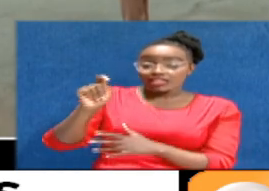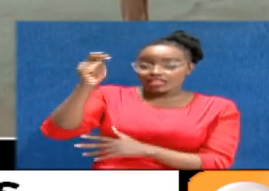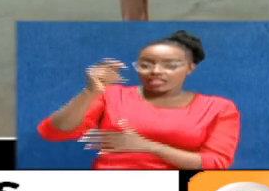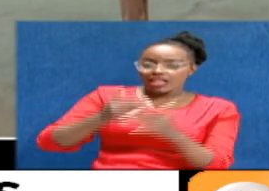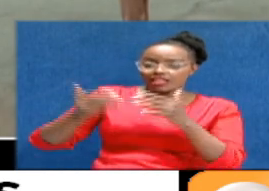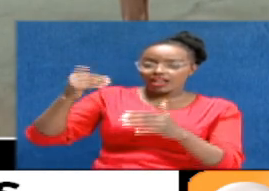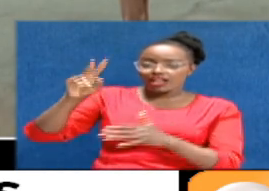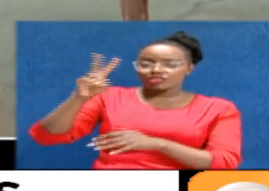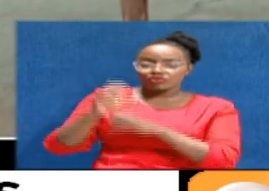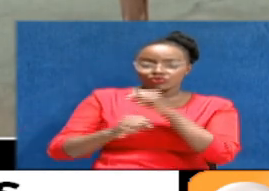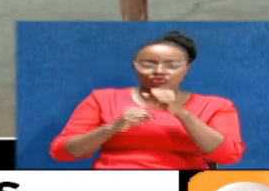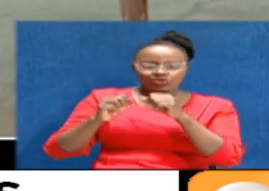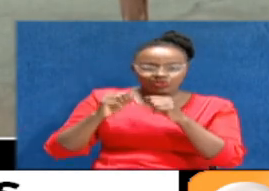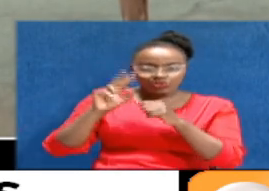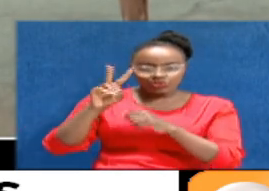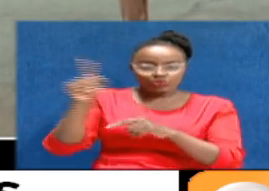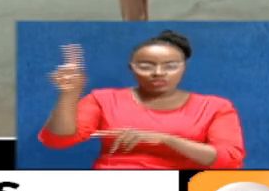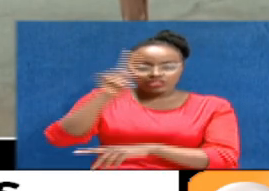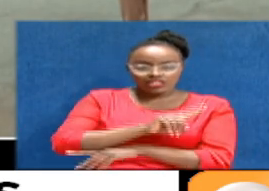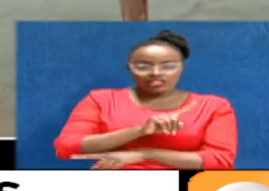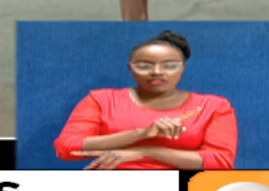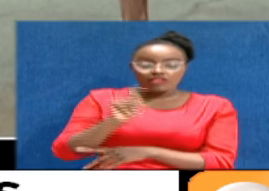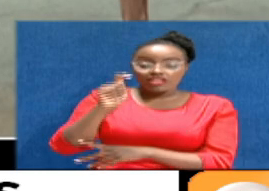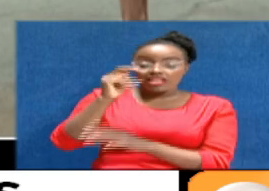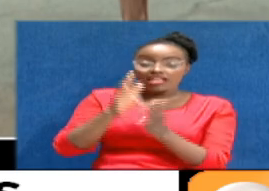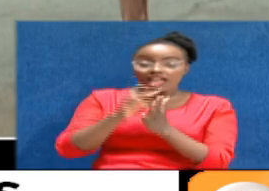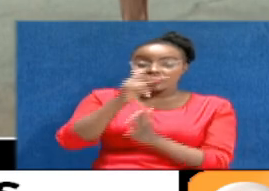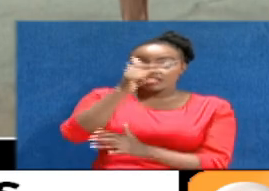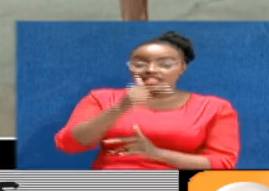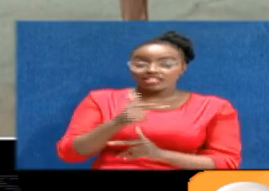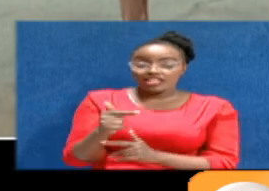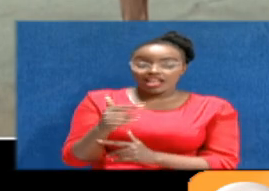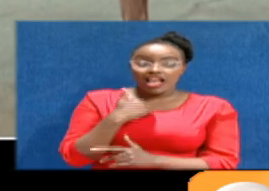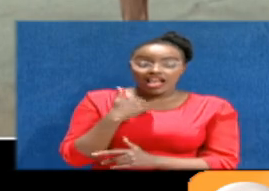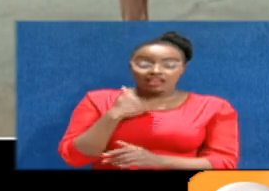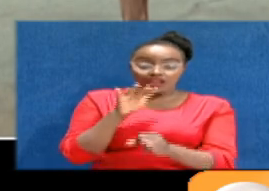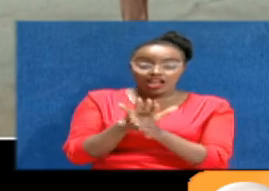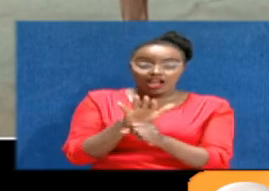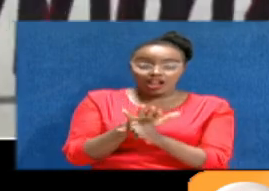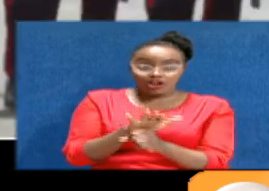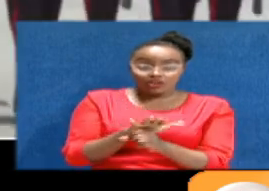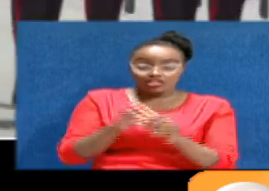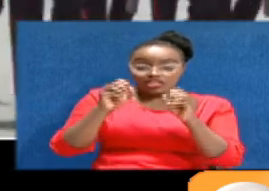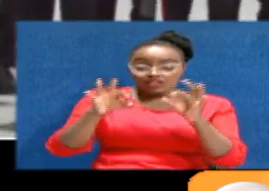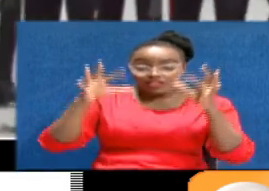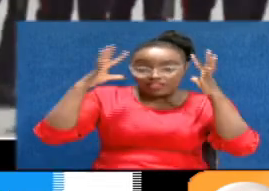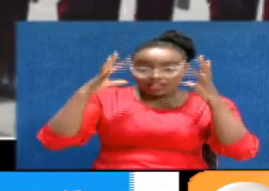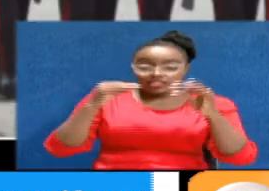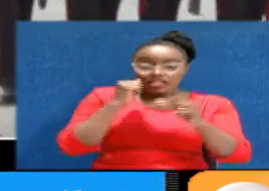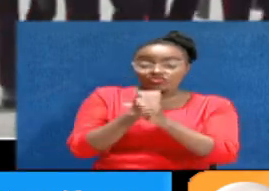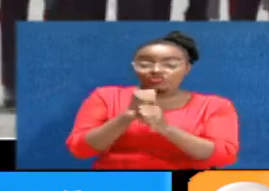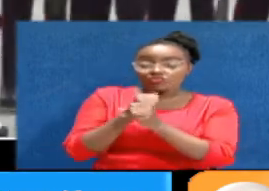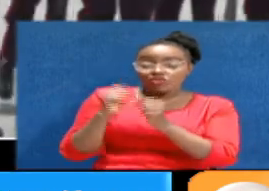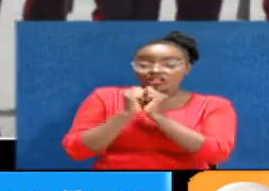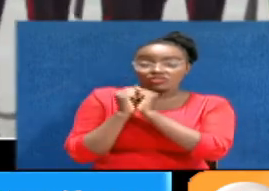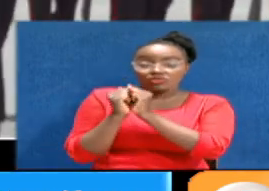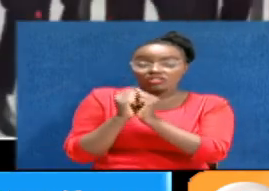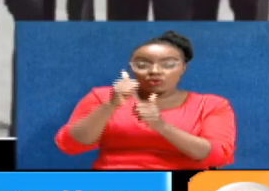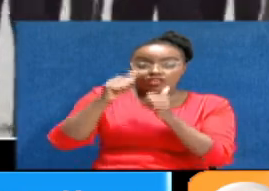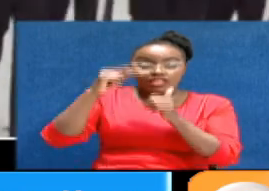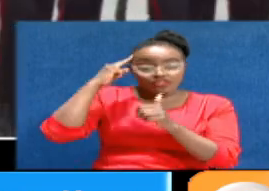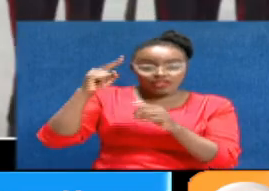over the last 2 days. Certainly, Kenya and Tanzania have a lot in case they choose to work together, which